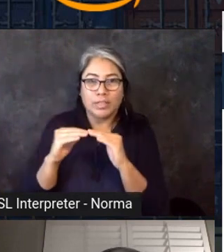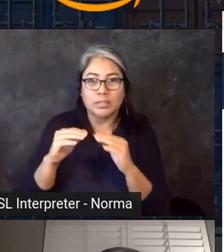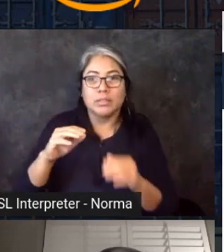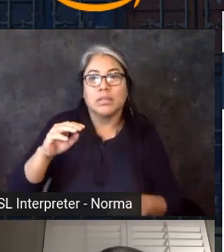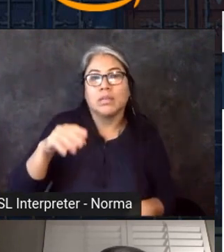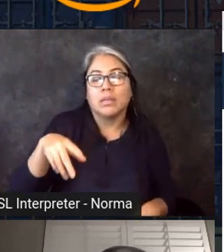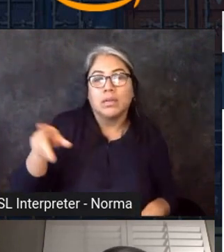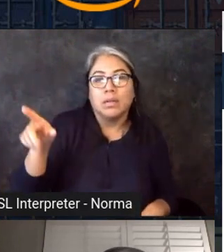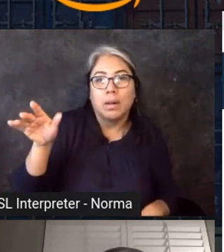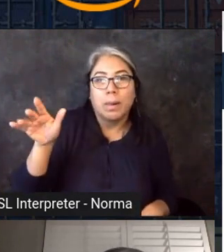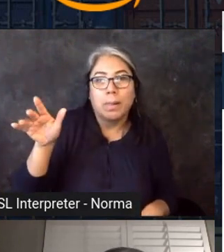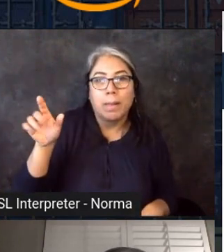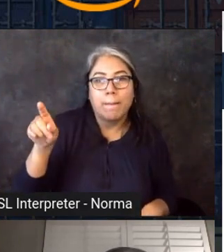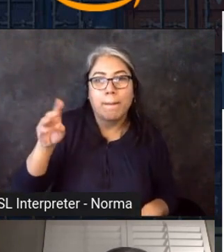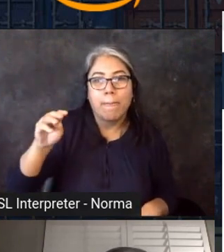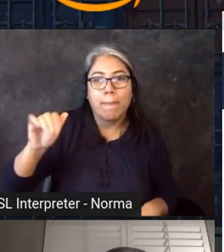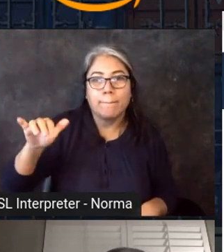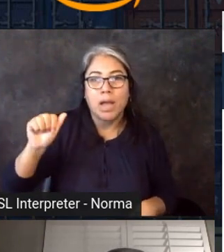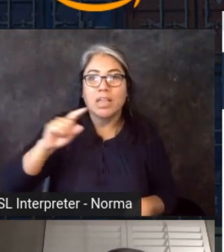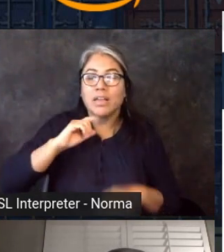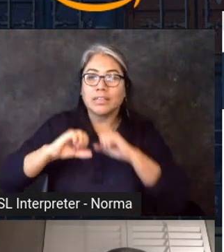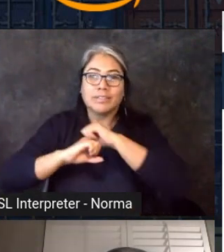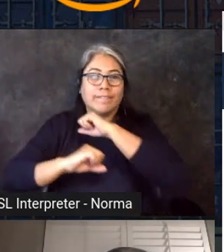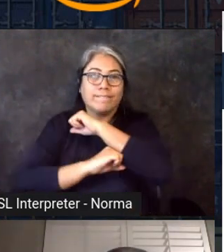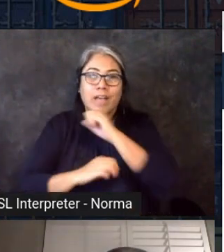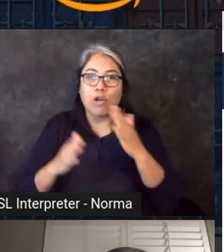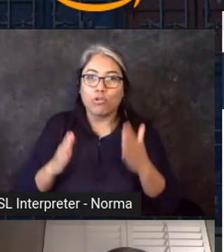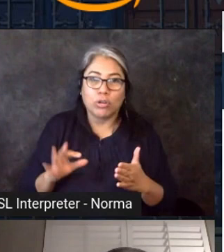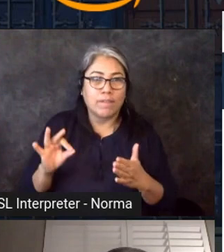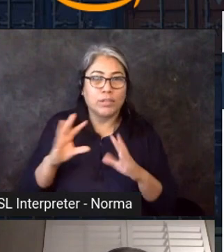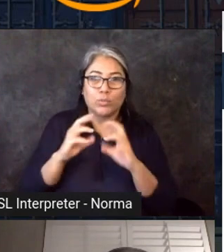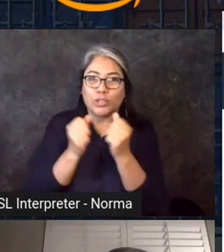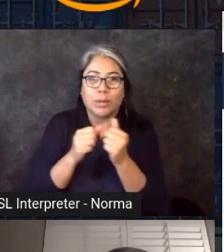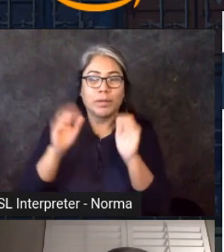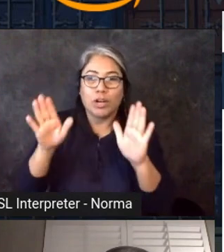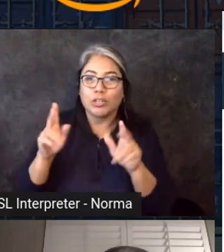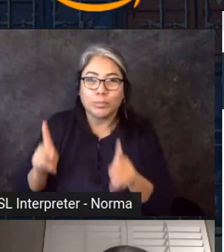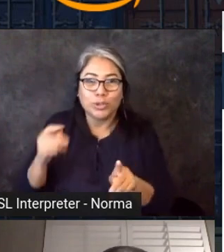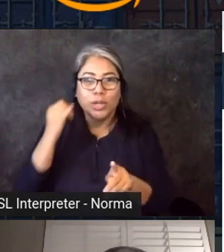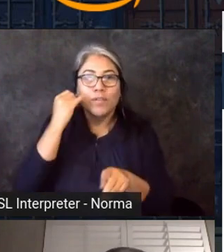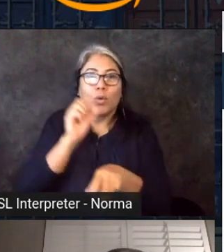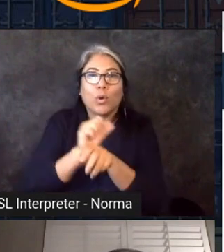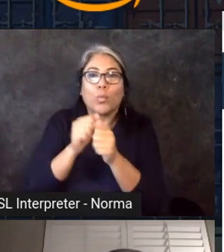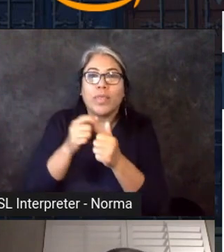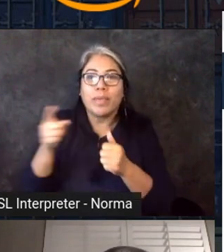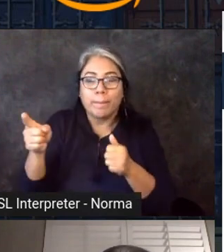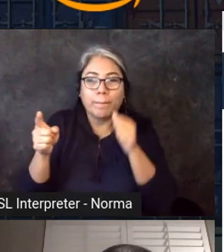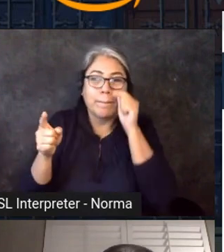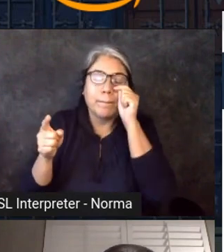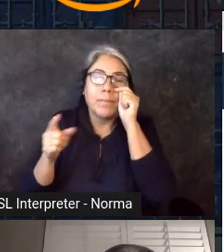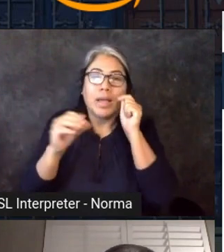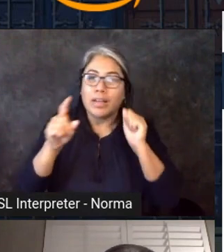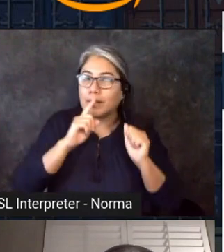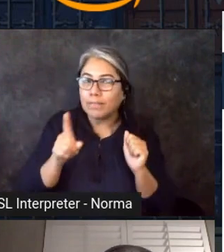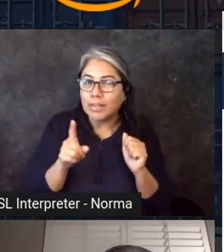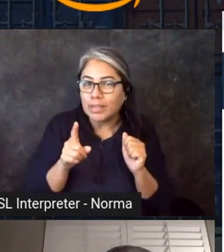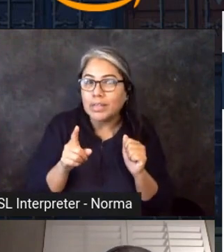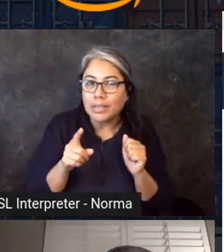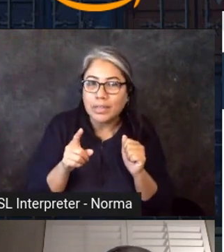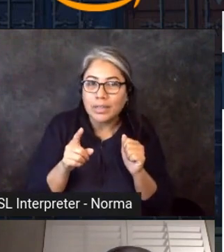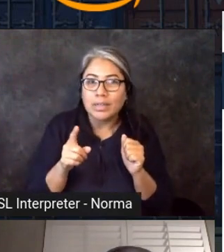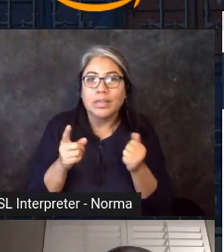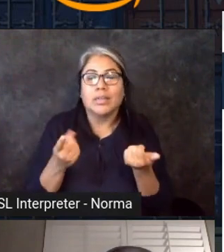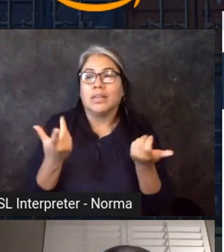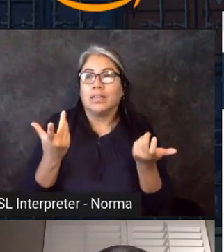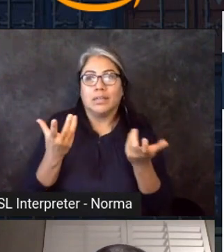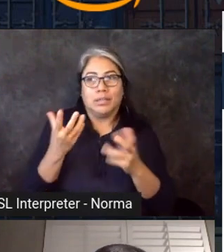essentially the founder of this workshop, and yeah, Nice. awesome person if you get to work with him, and definitely all, just about all the credit I would send to